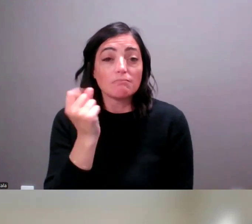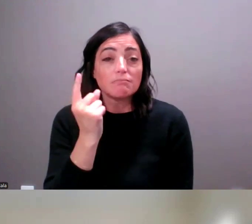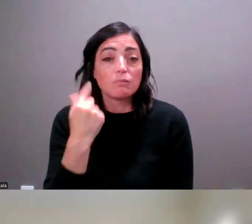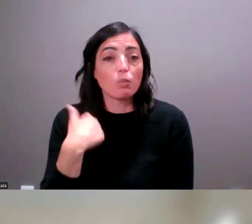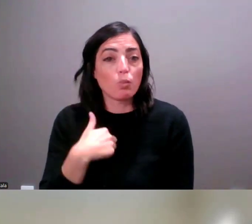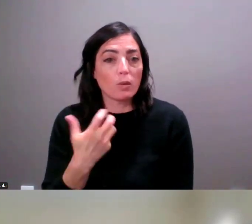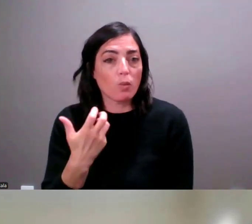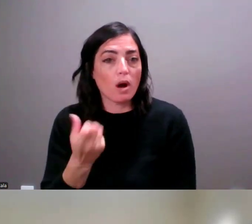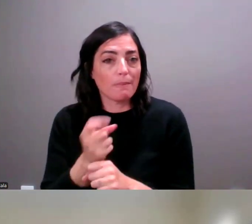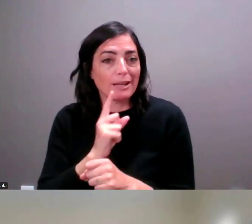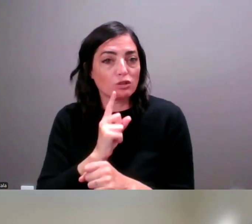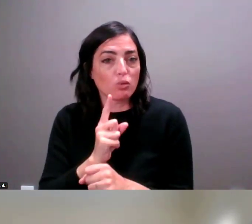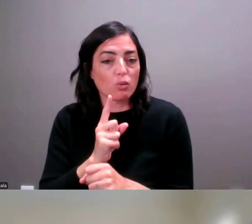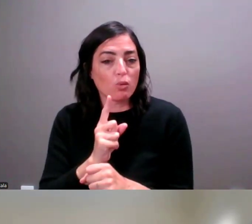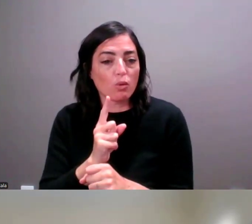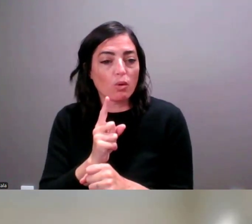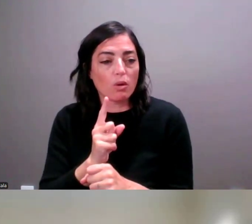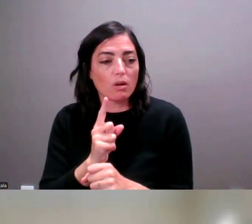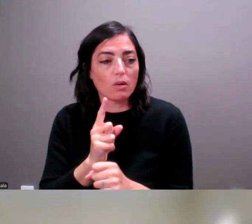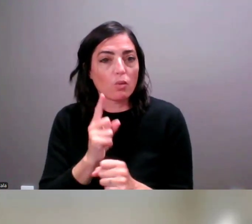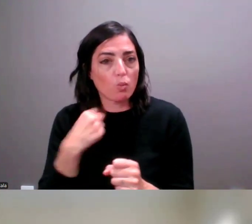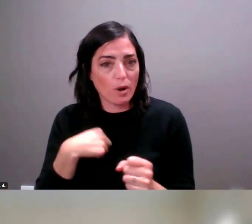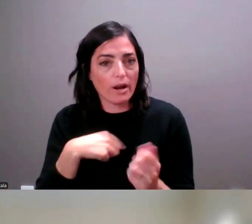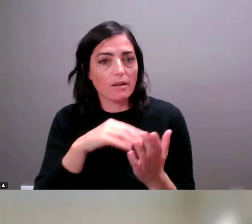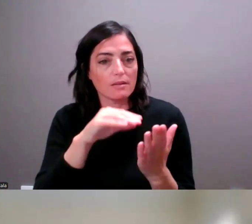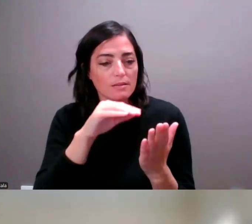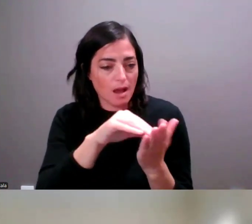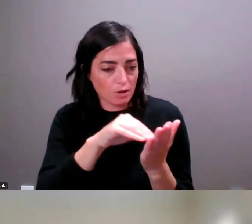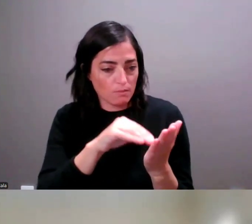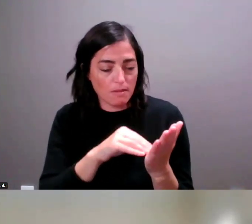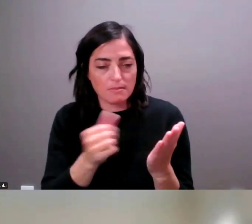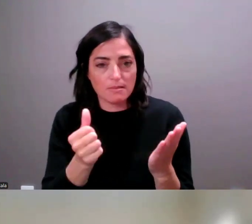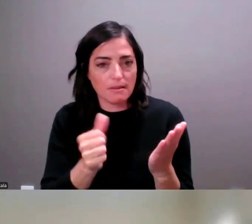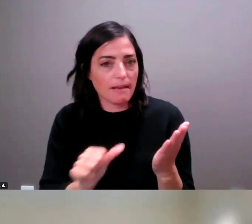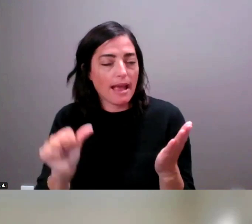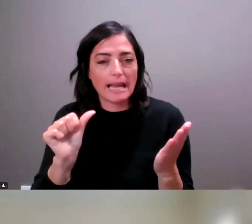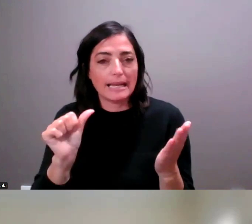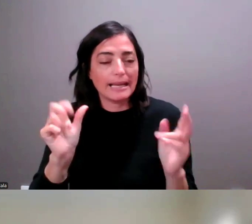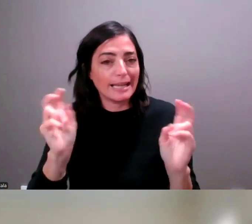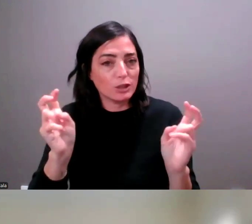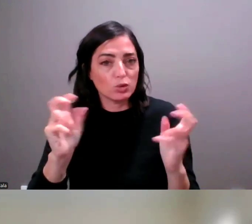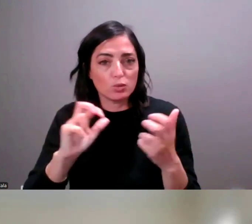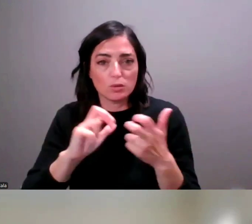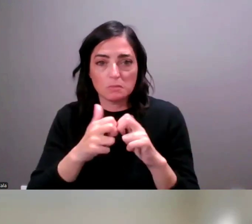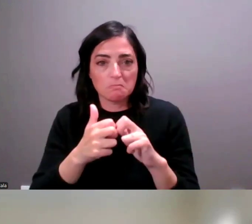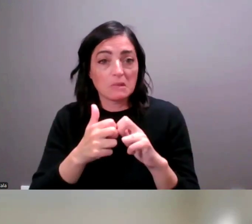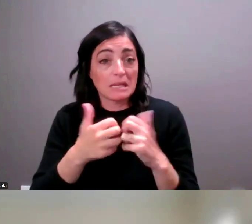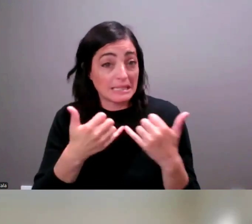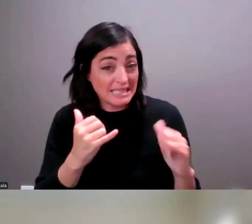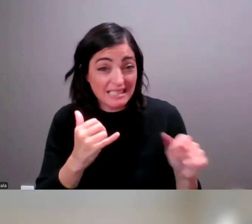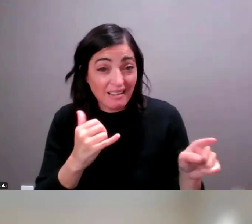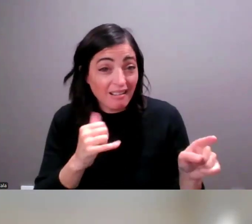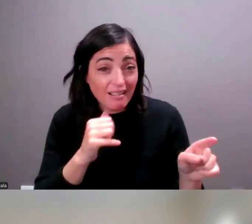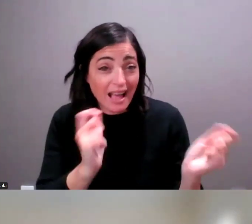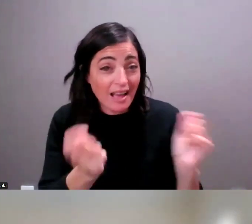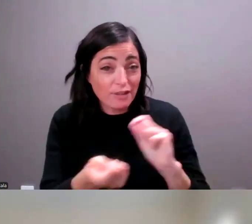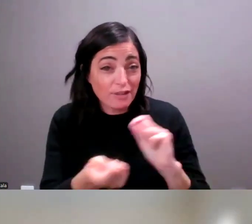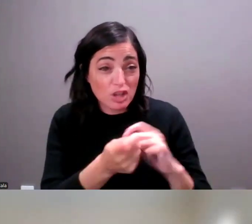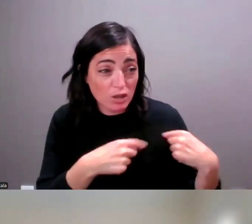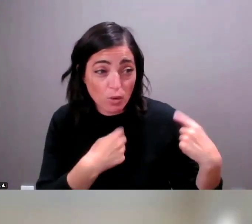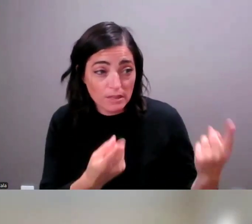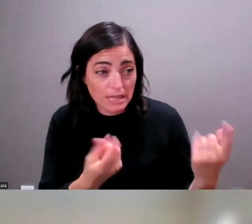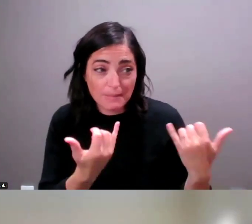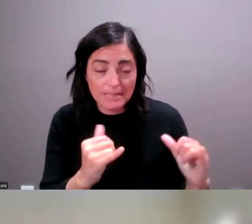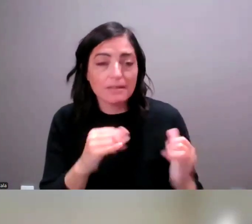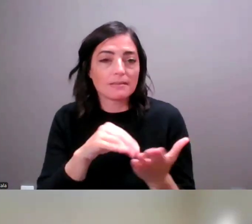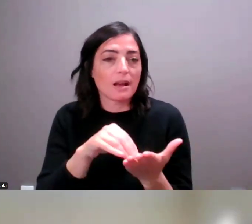because we want to make sure that we're like documenting any issues that still have not changed over time.